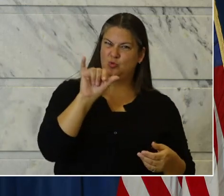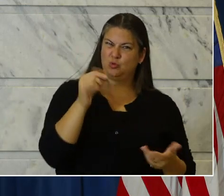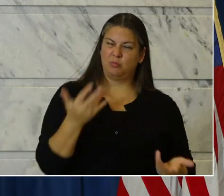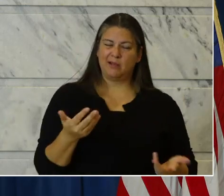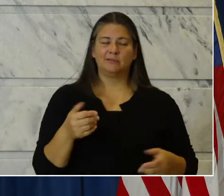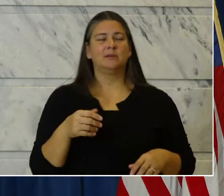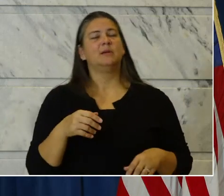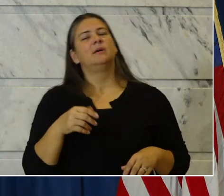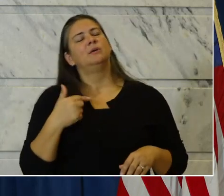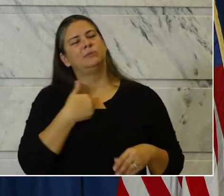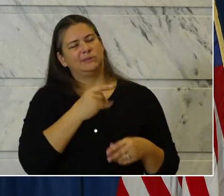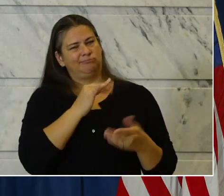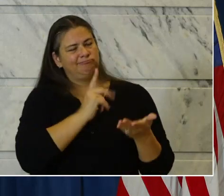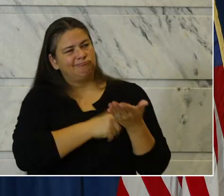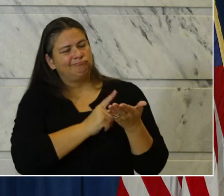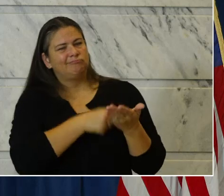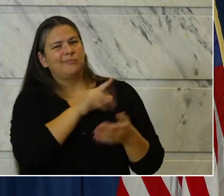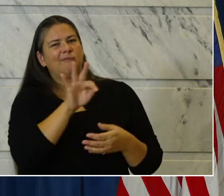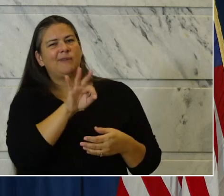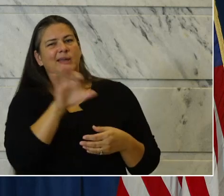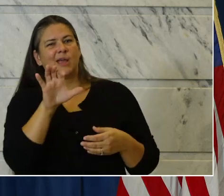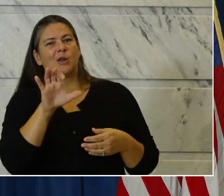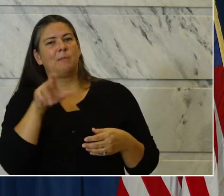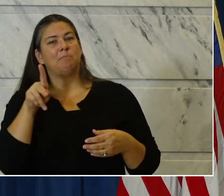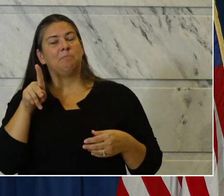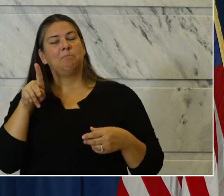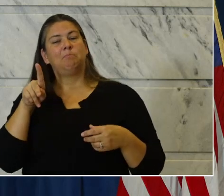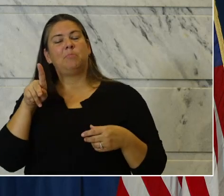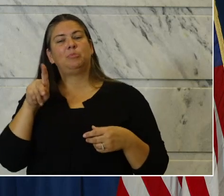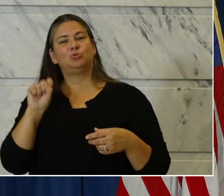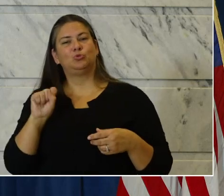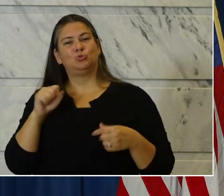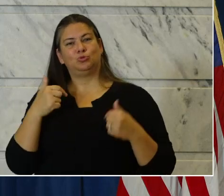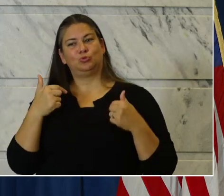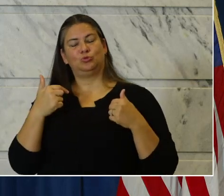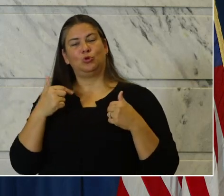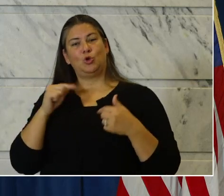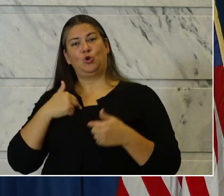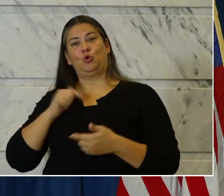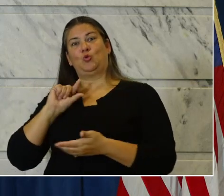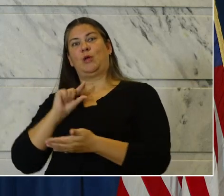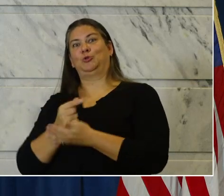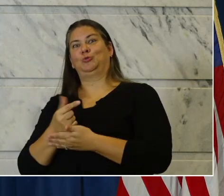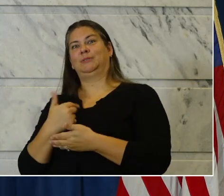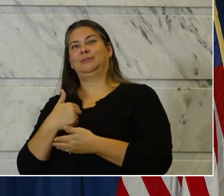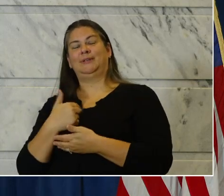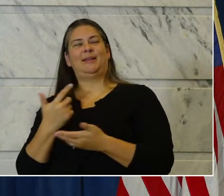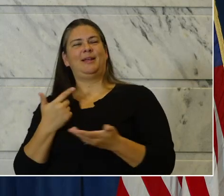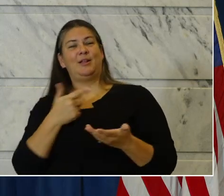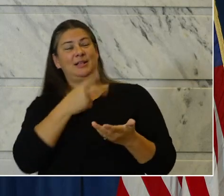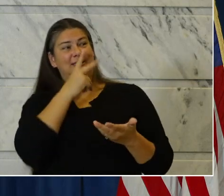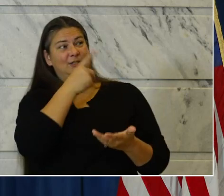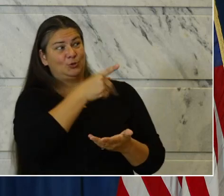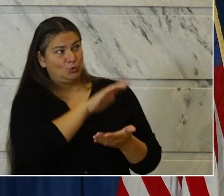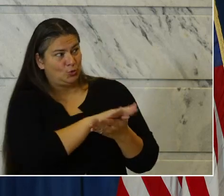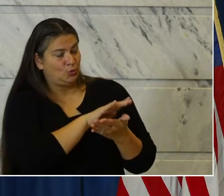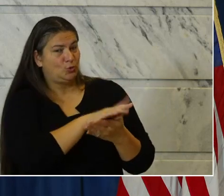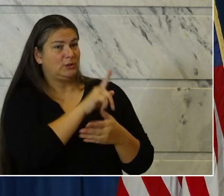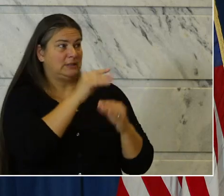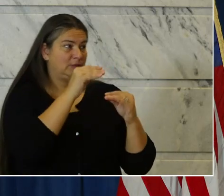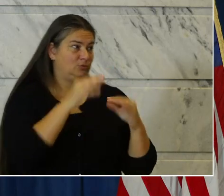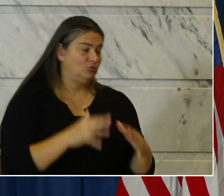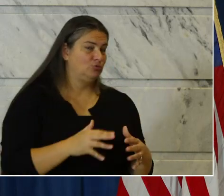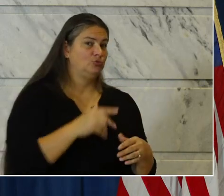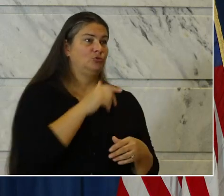and being a Fayette County Public School graduate in our schools and our teachers and our administrators in trying to